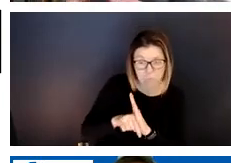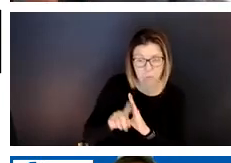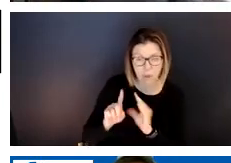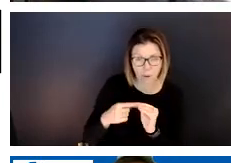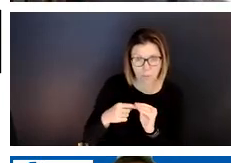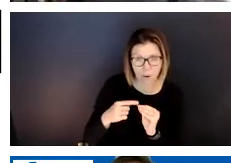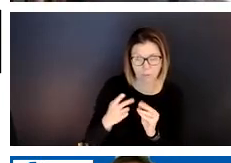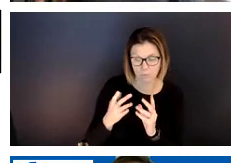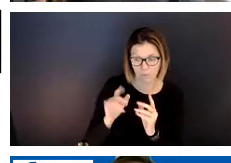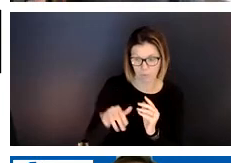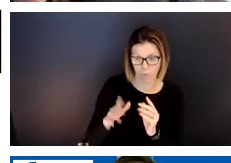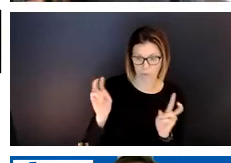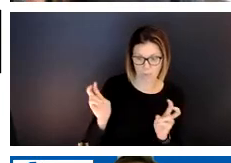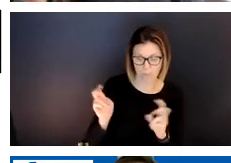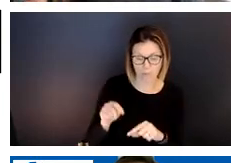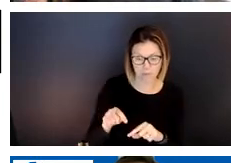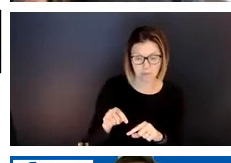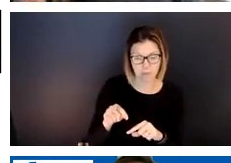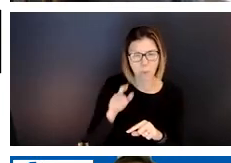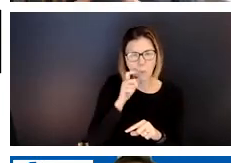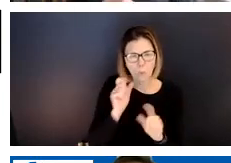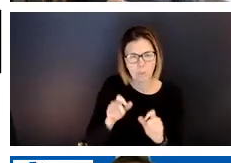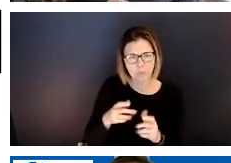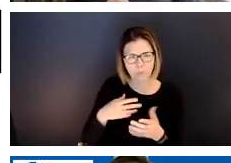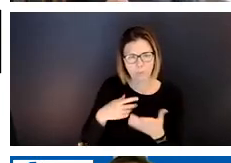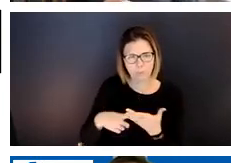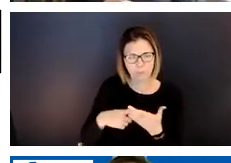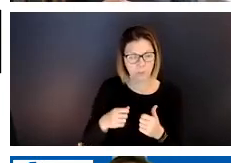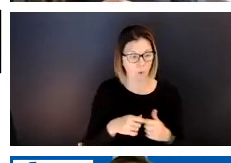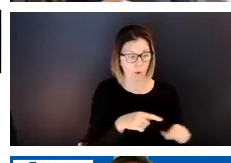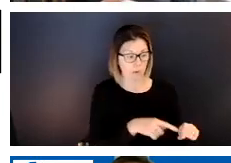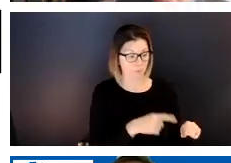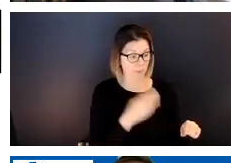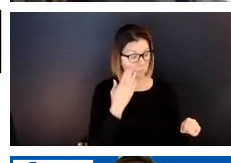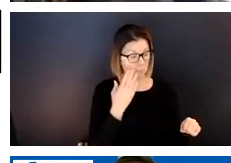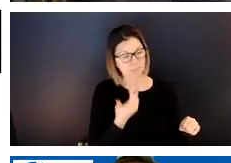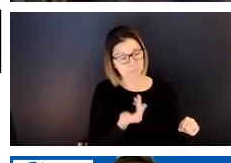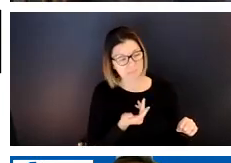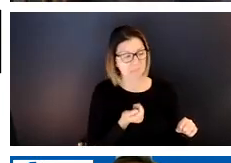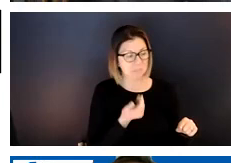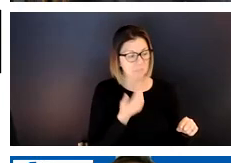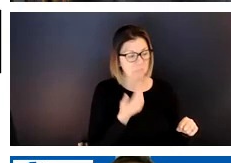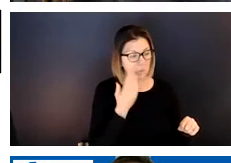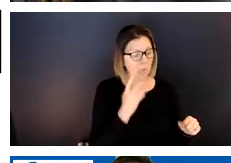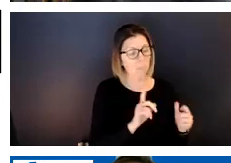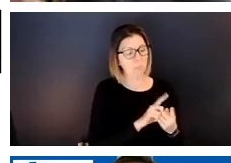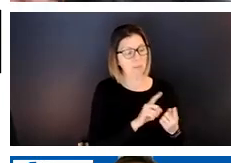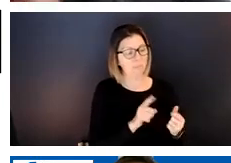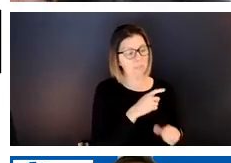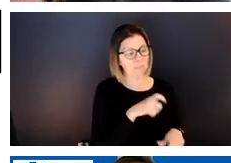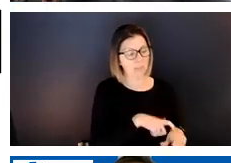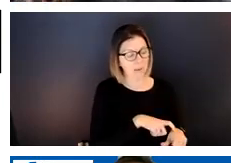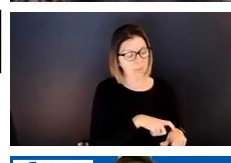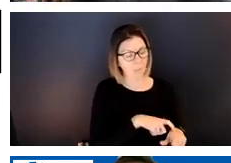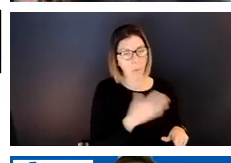conversations, but also if someone is more of an acquaintance or someone you are meeting for the first time,